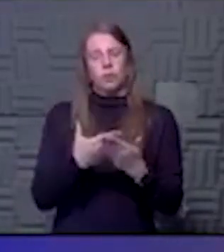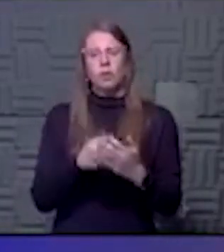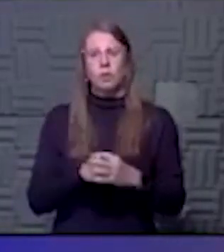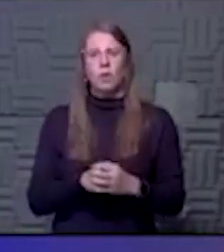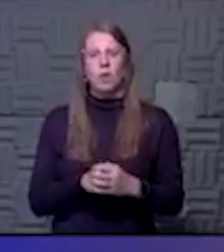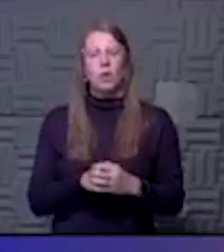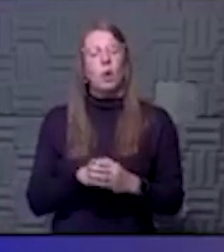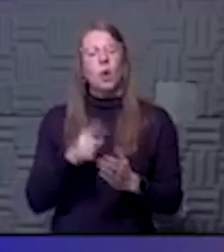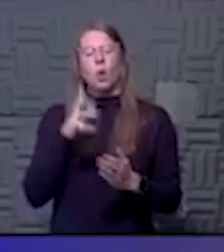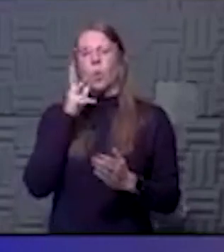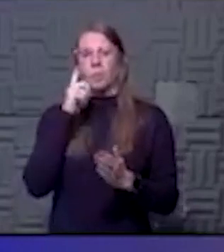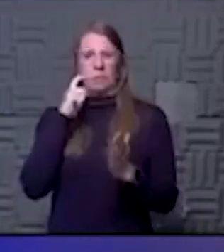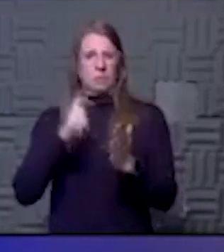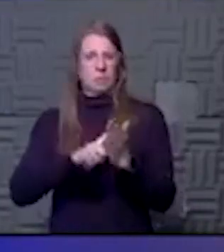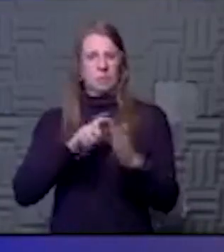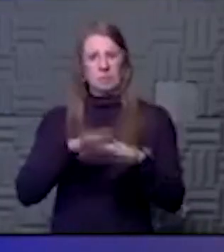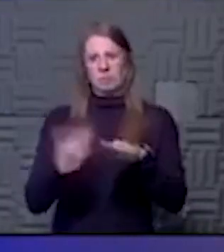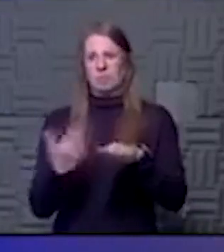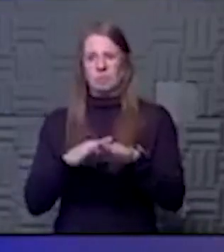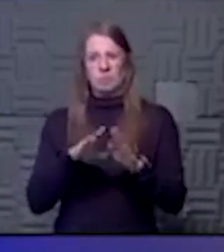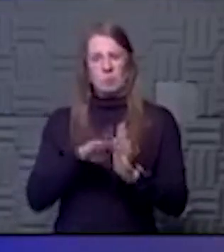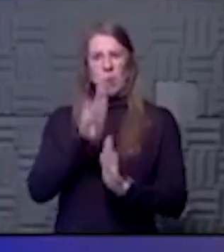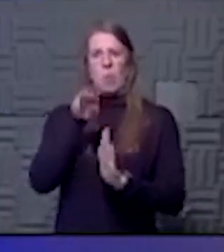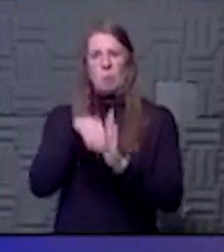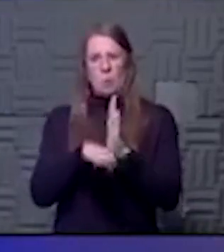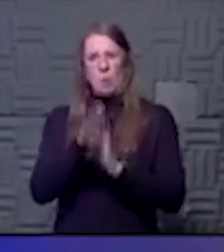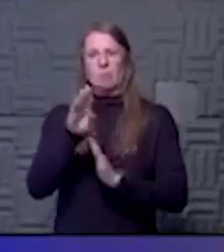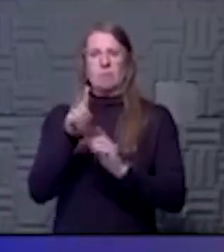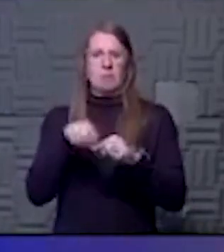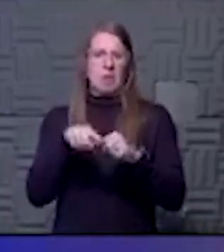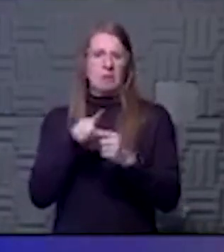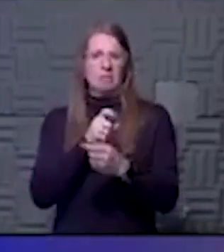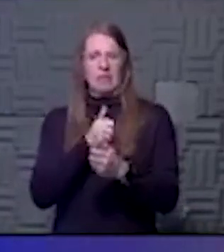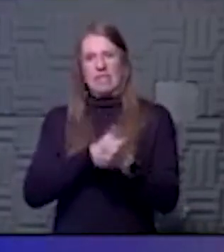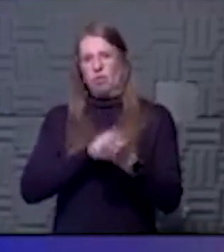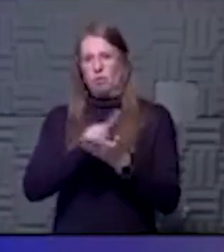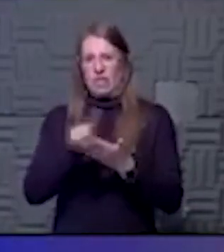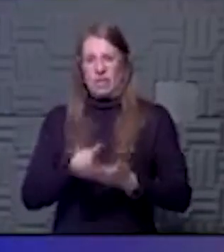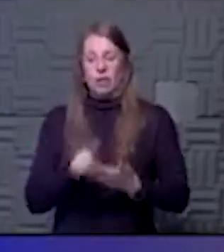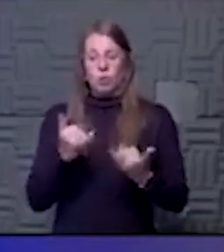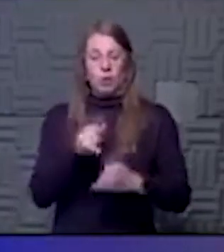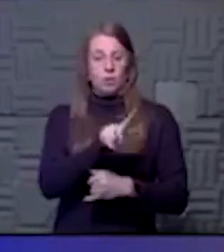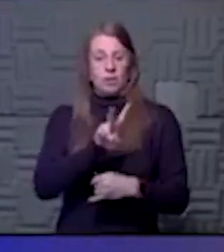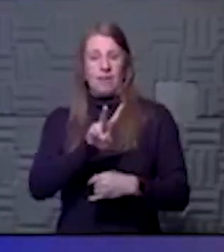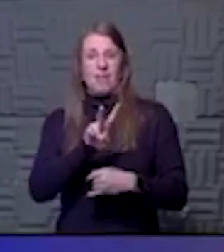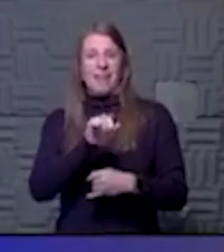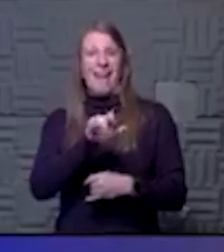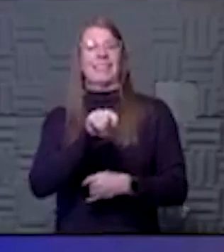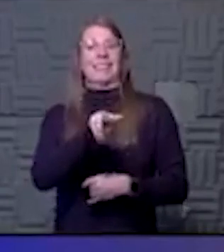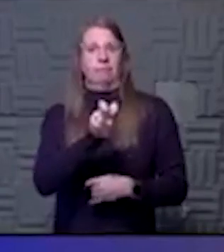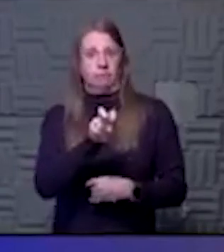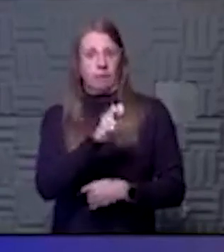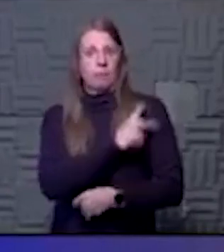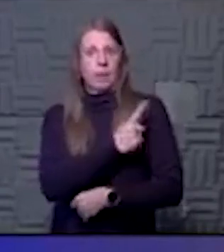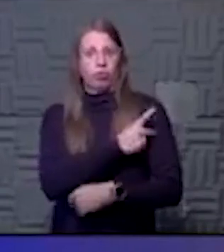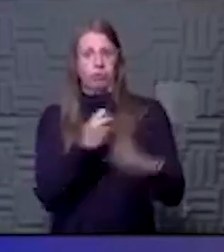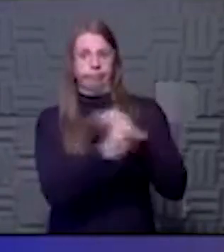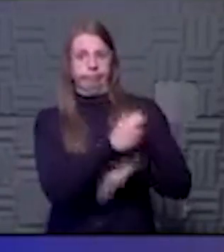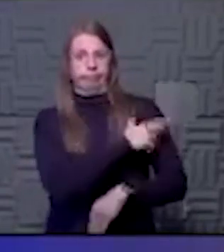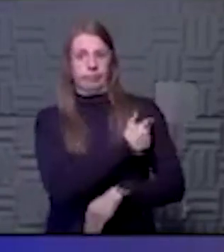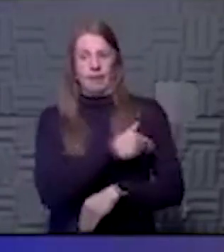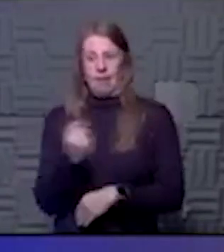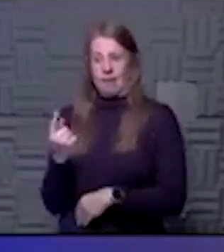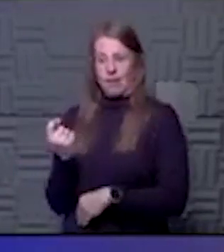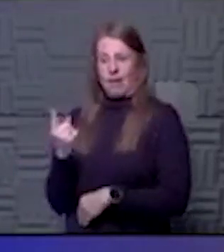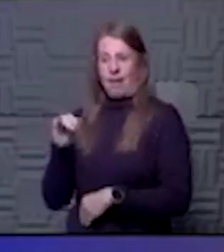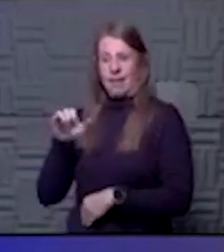these vacillations week to week, few days to few days. So today we have 27 active patients in-house, 11 in